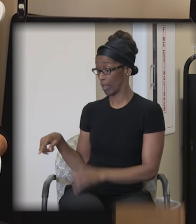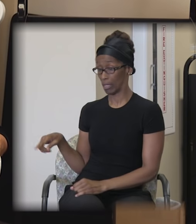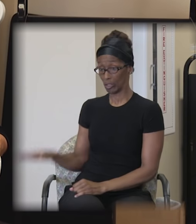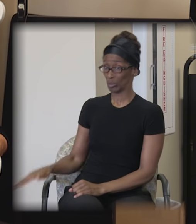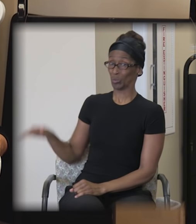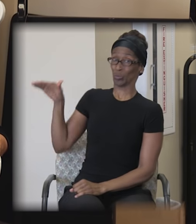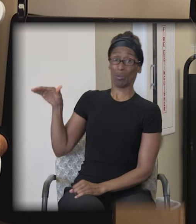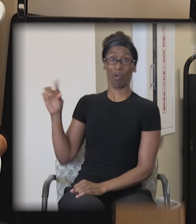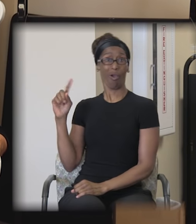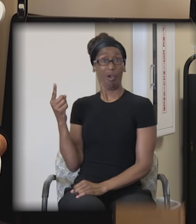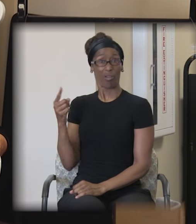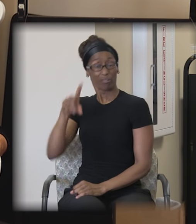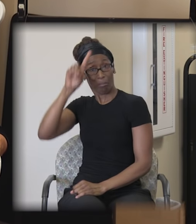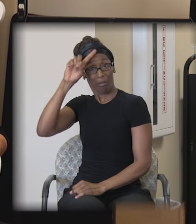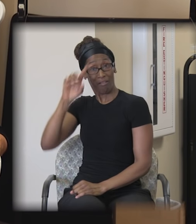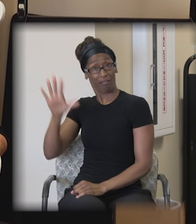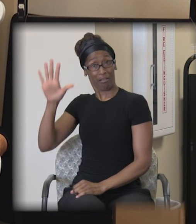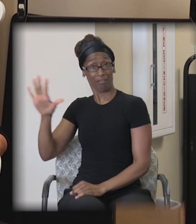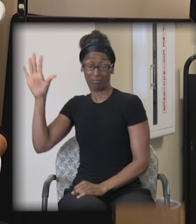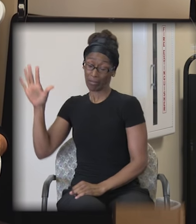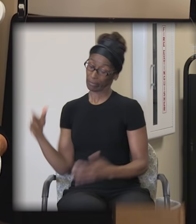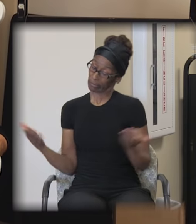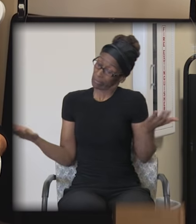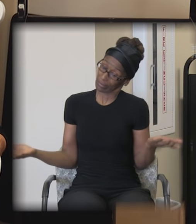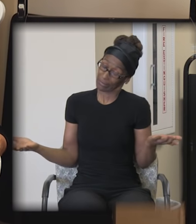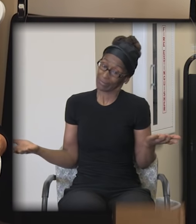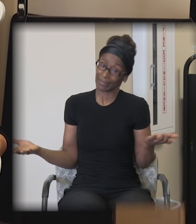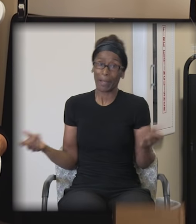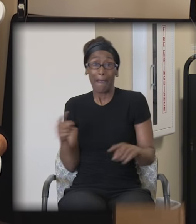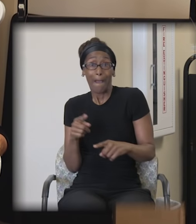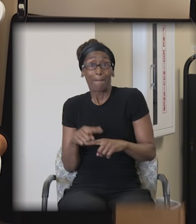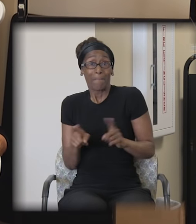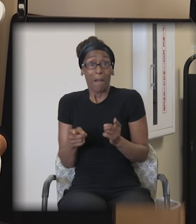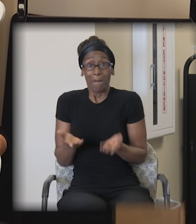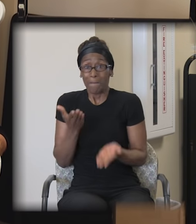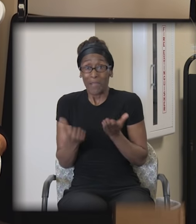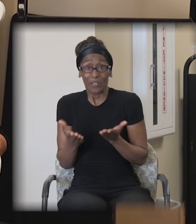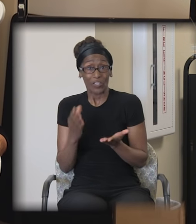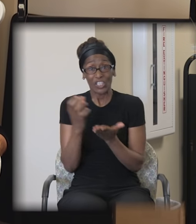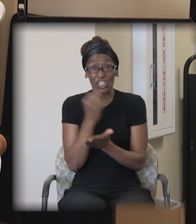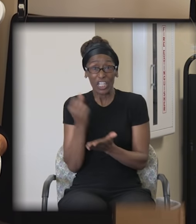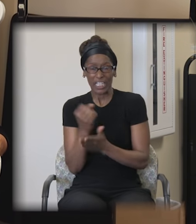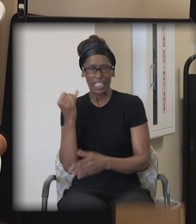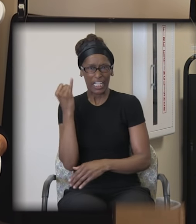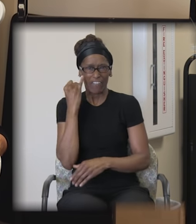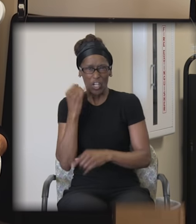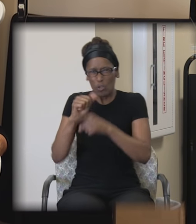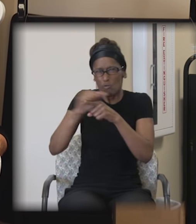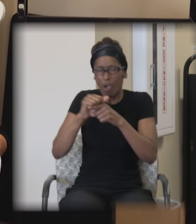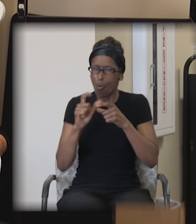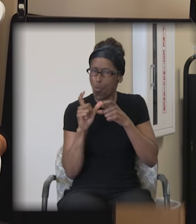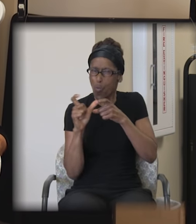5 foot 5. He couldn't do anything about that. But maybe they'd give him another chance if he aimed better and ran